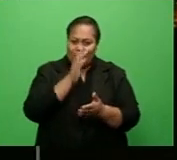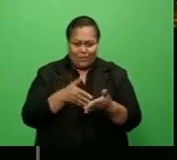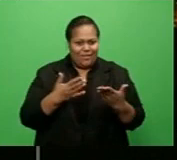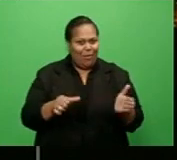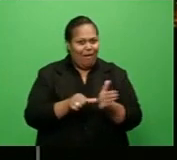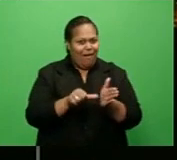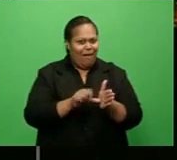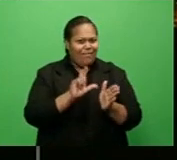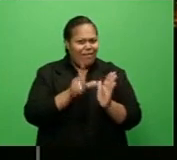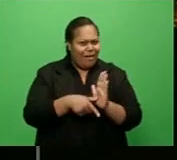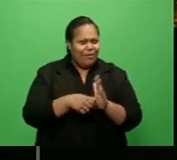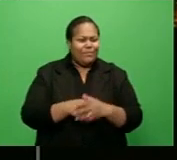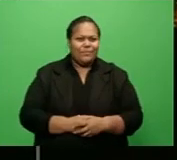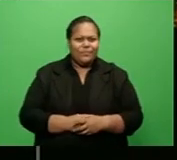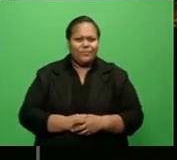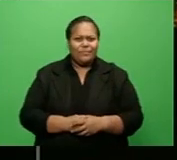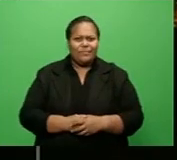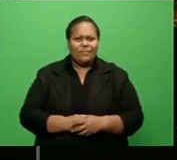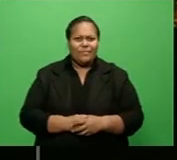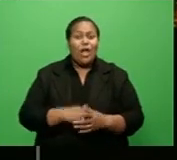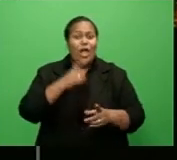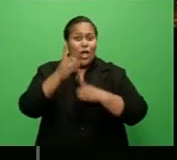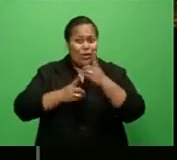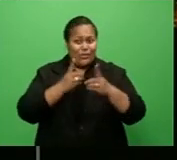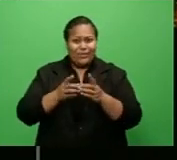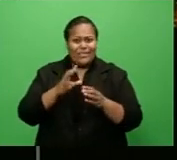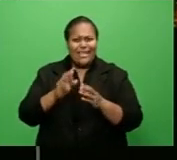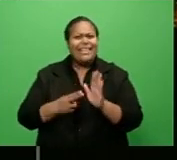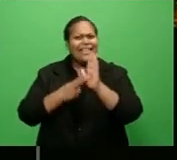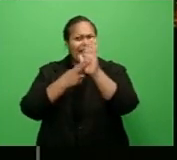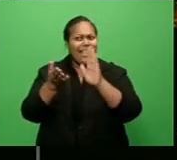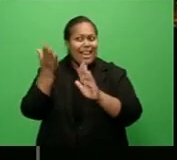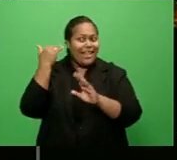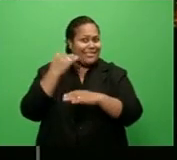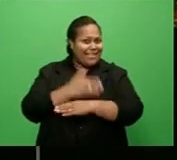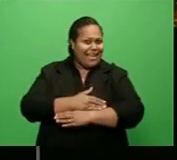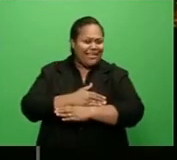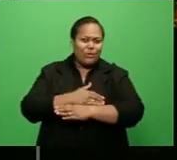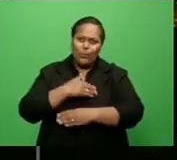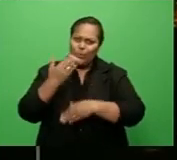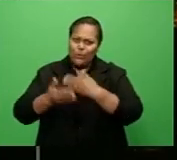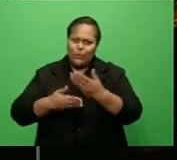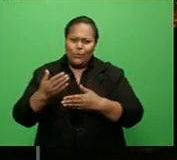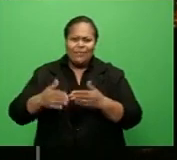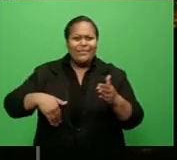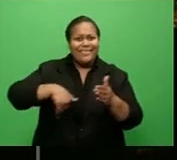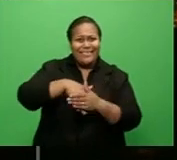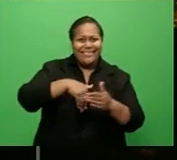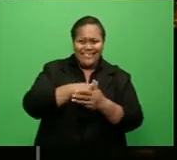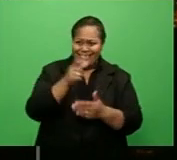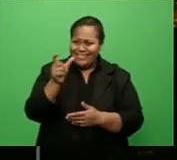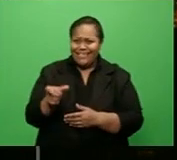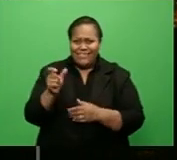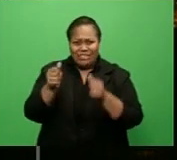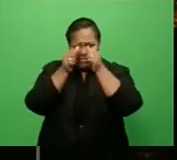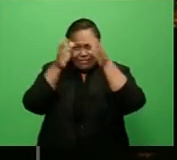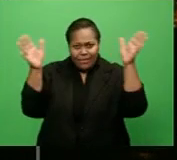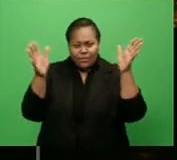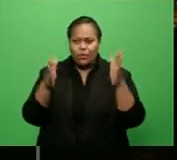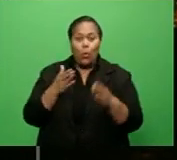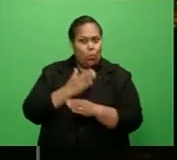Speaking during their mini-convention in Nandi last night, football star Roy Krishna said the work by TISI Sangam has been